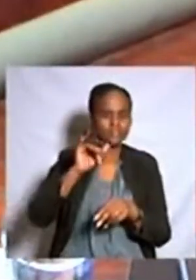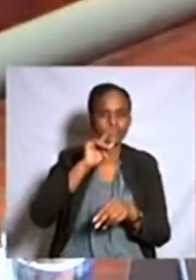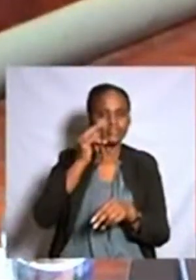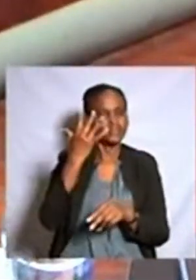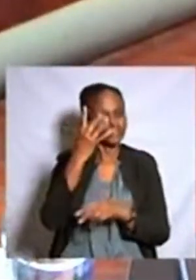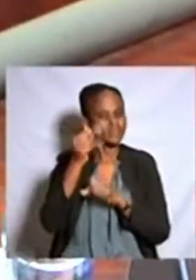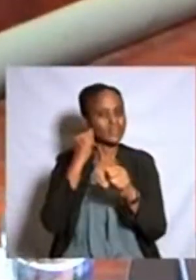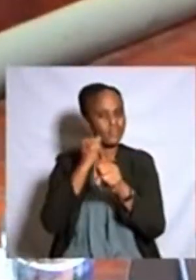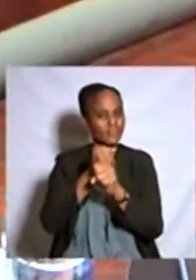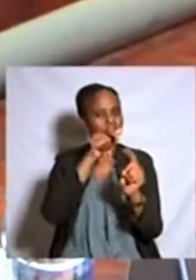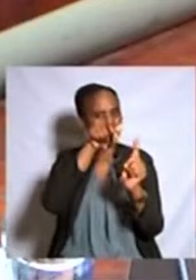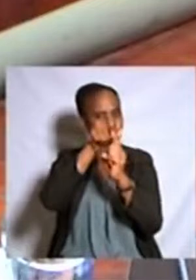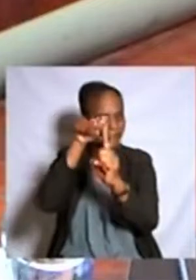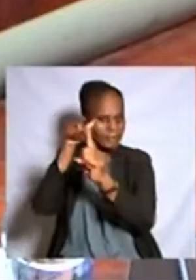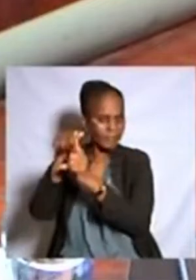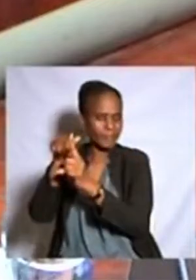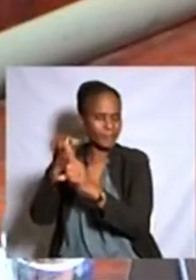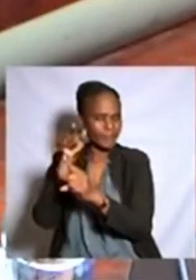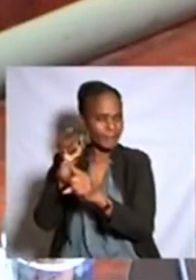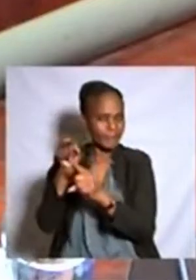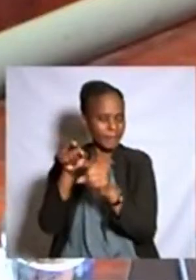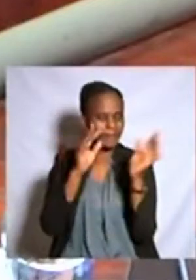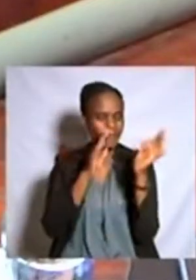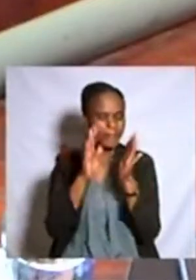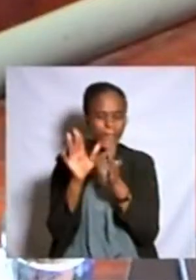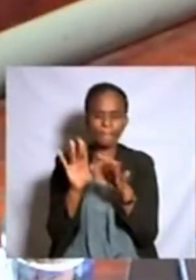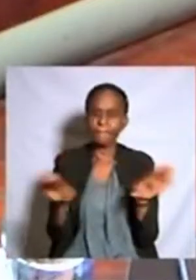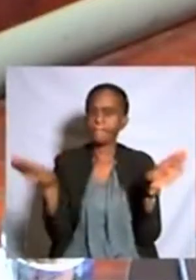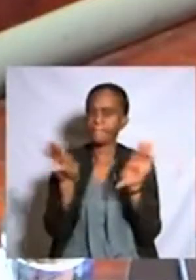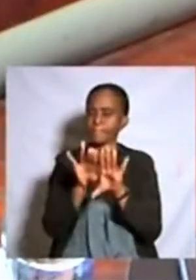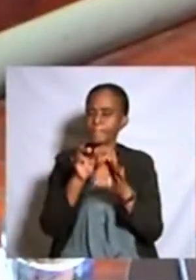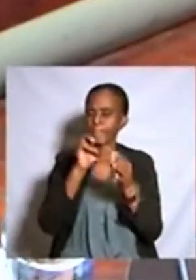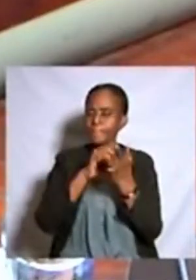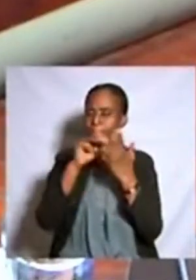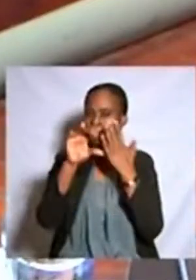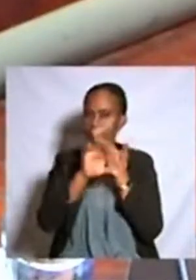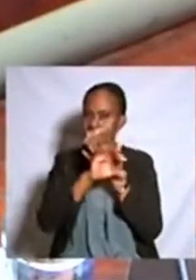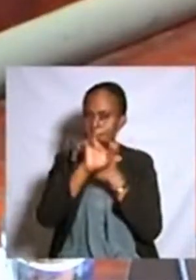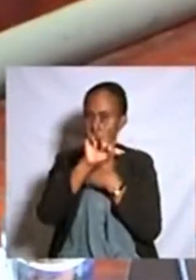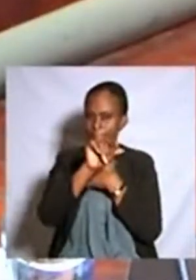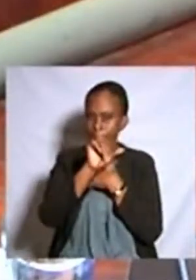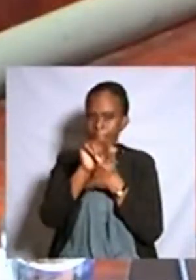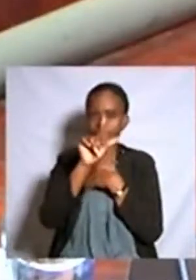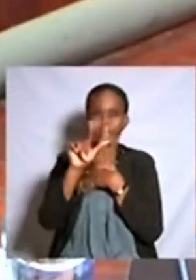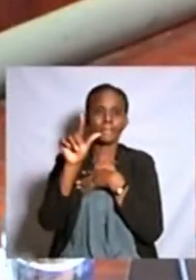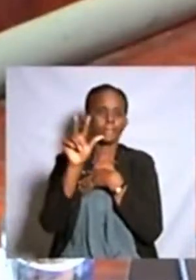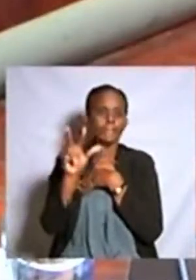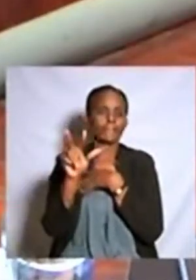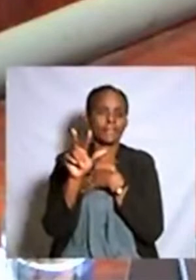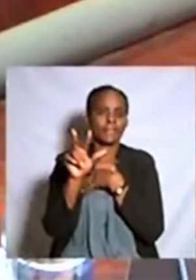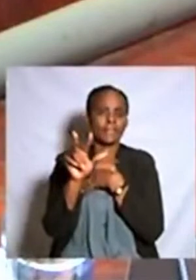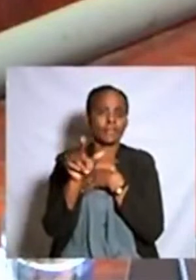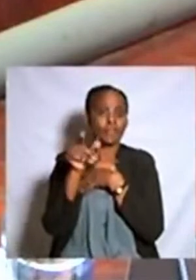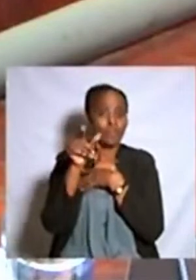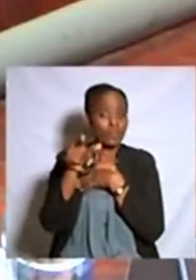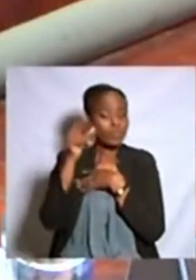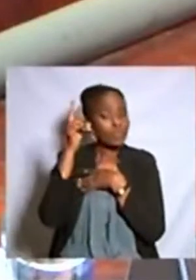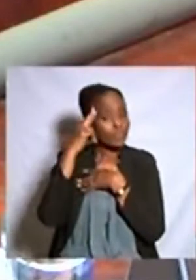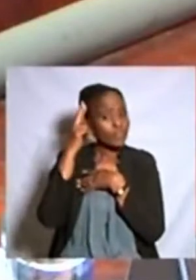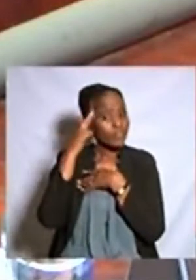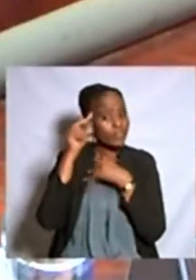5-year target. It was supposed to be at the close of March 2023. You will recall